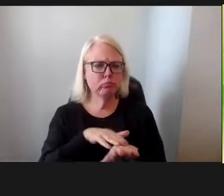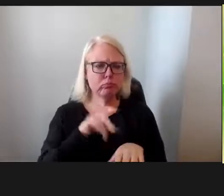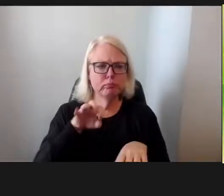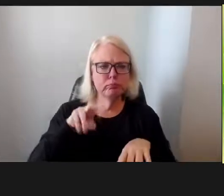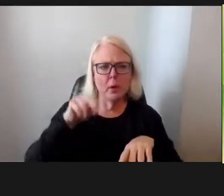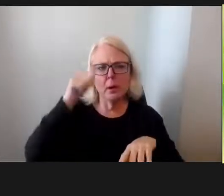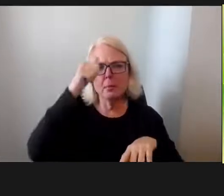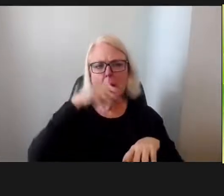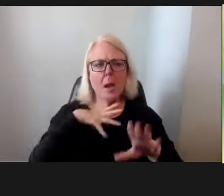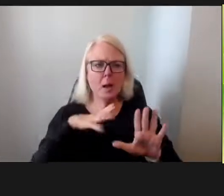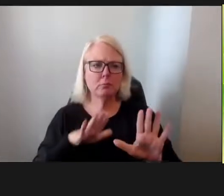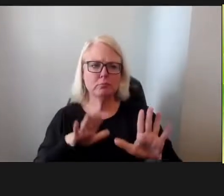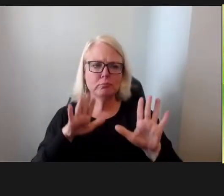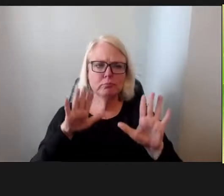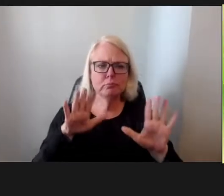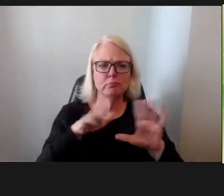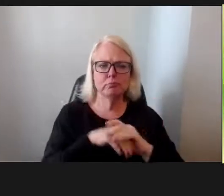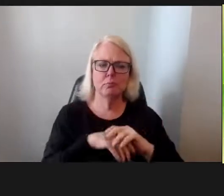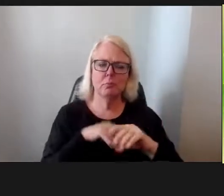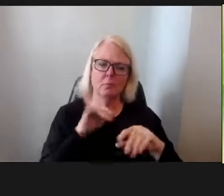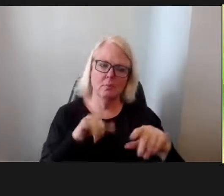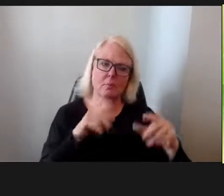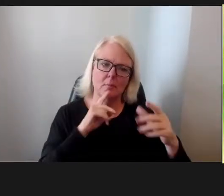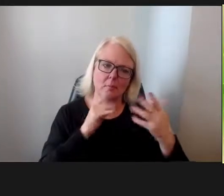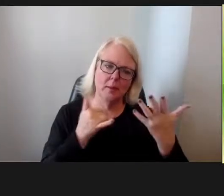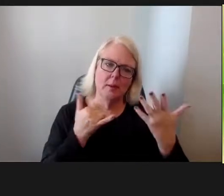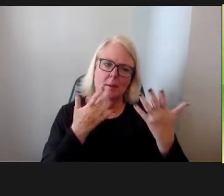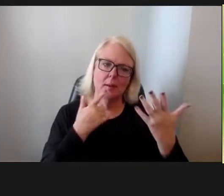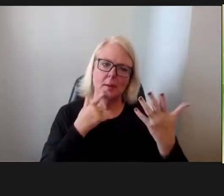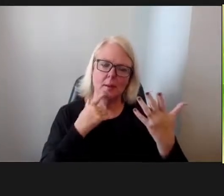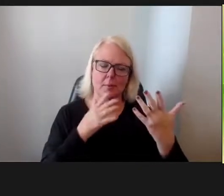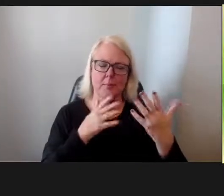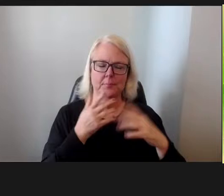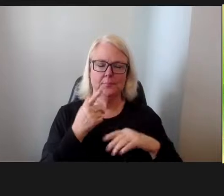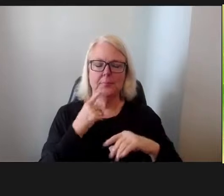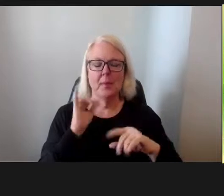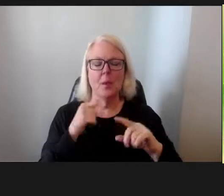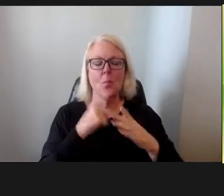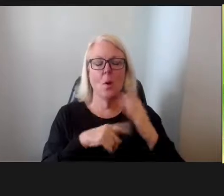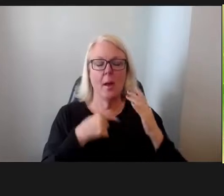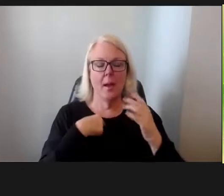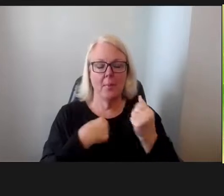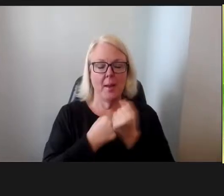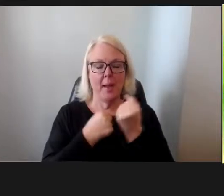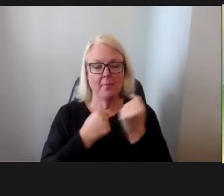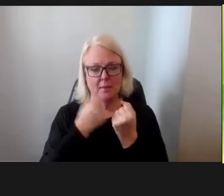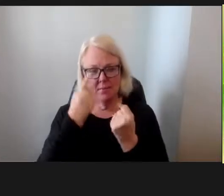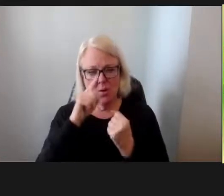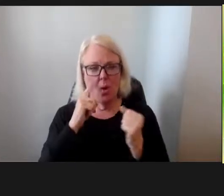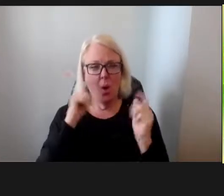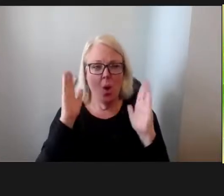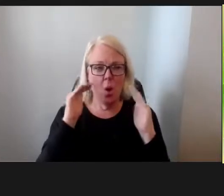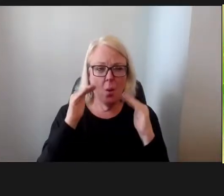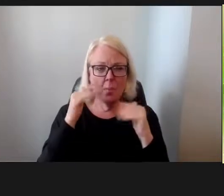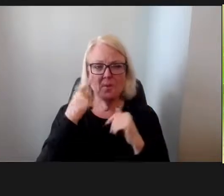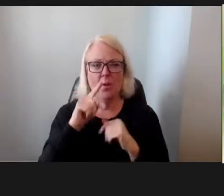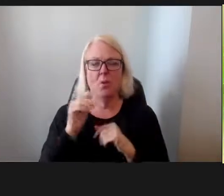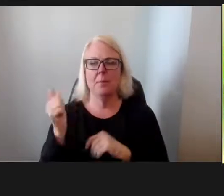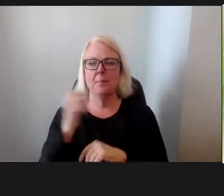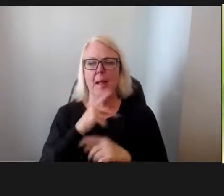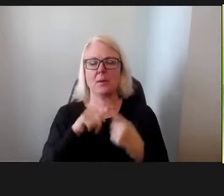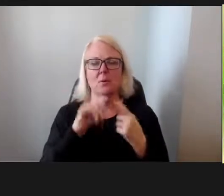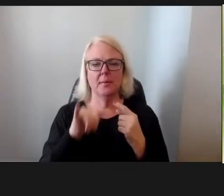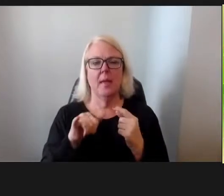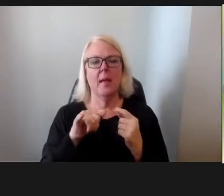It's great. Like that's a really privileged point of view. What I am advocating for and hoping for, going back to the notion